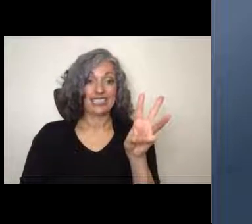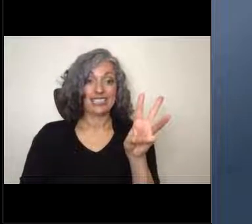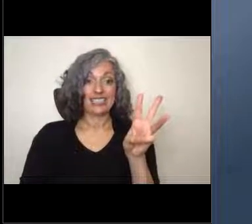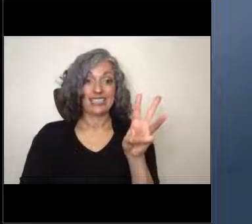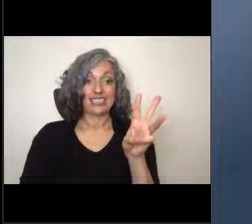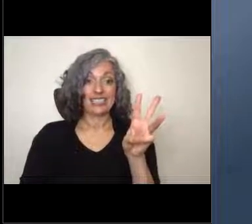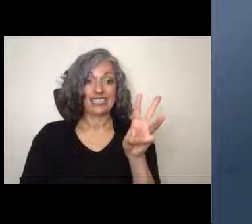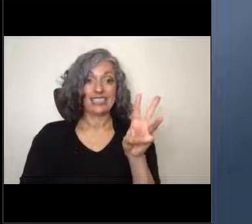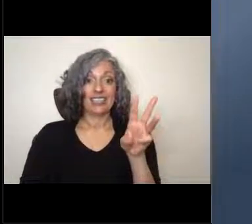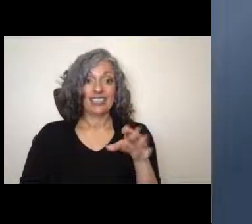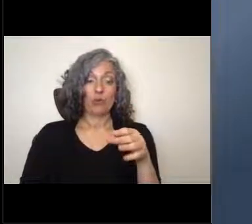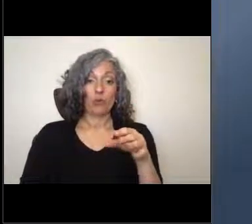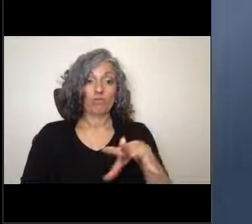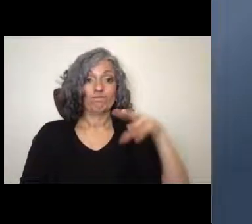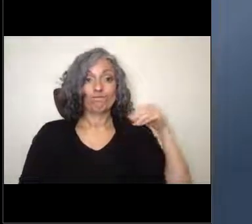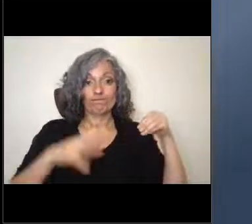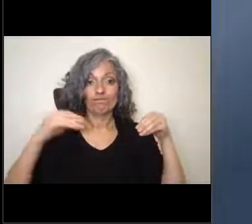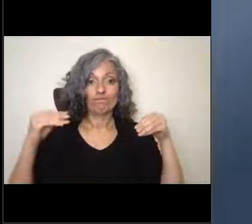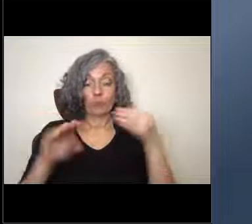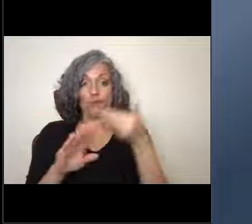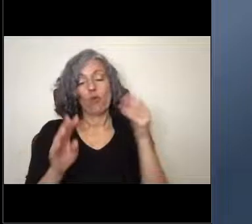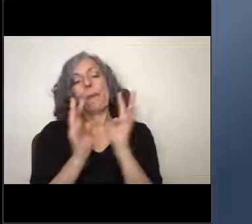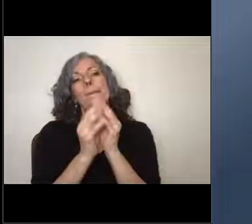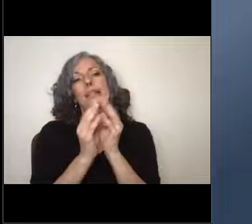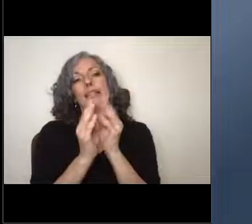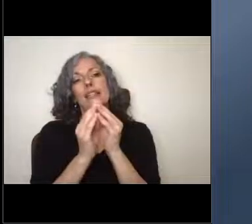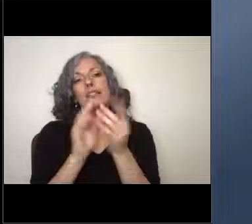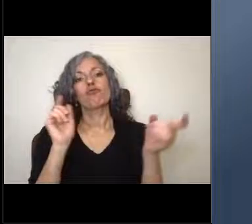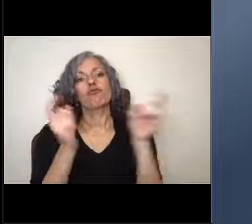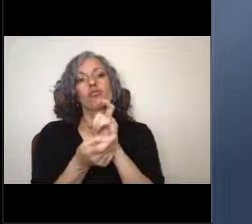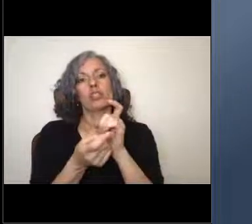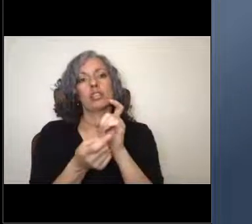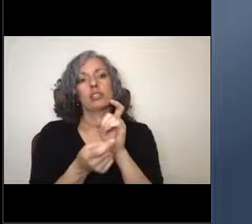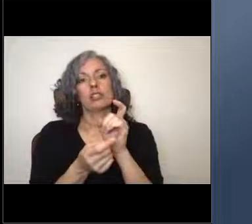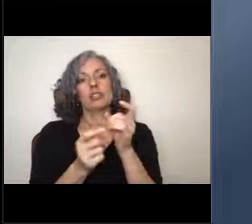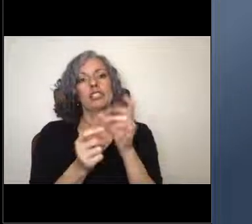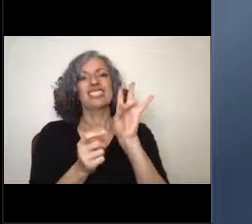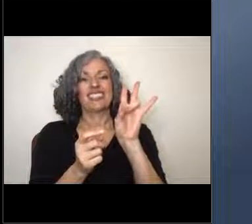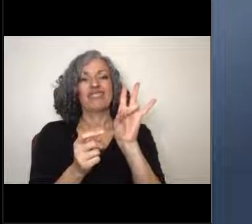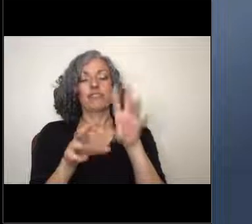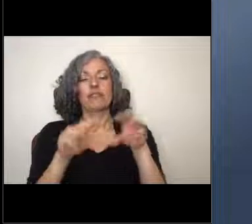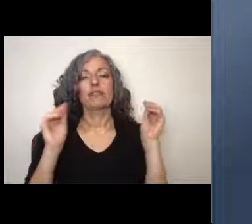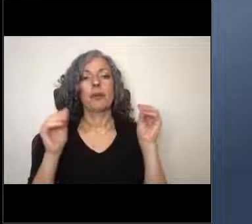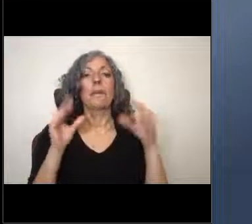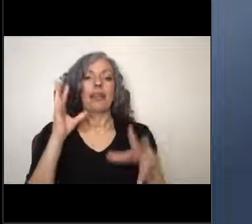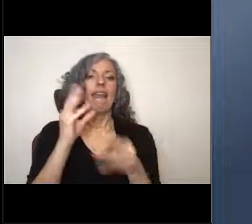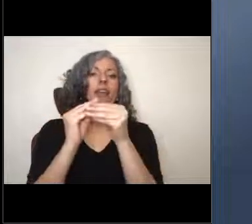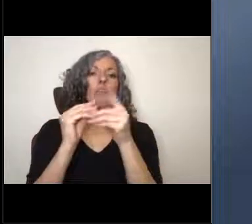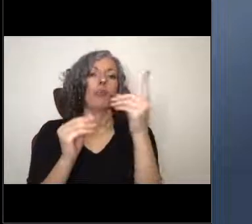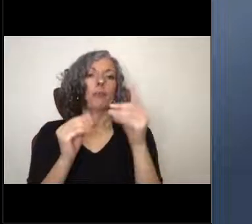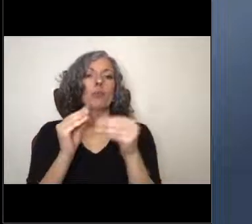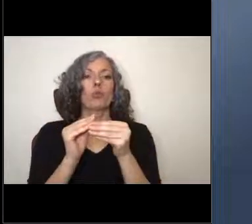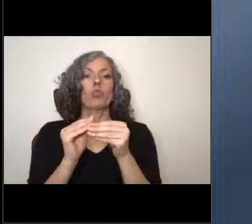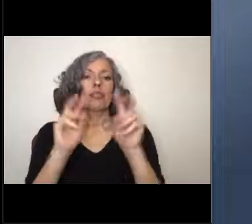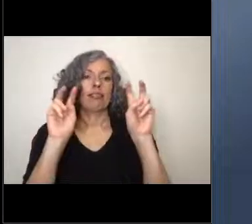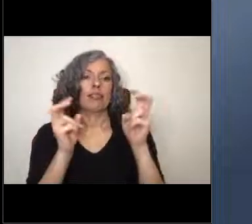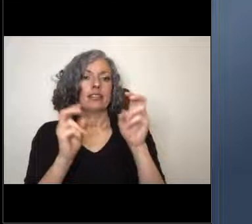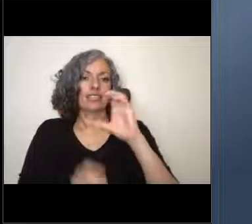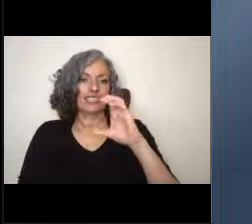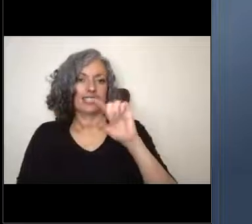withdrawn prior to the meeting. Although the change list indicates that 7 were withdrawn, there was an additional resolution of necessity labeled as